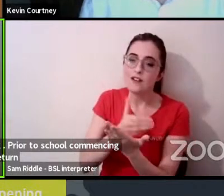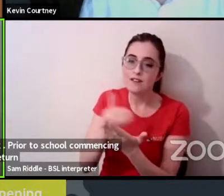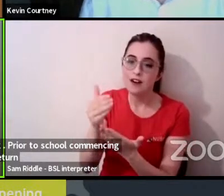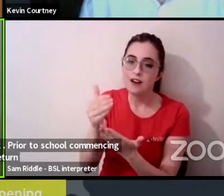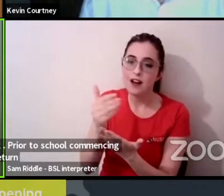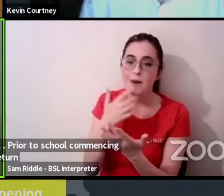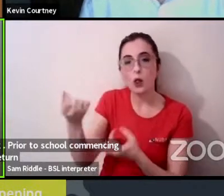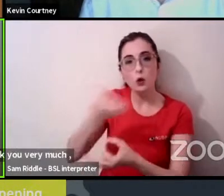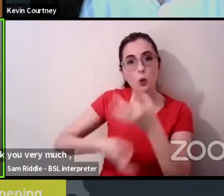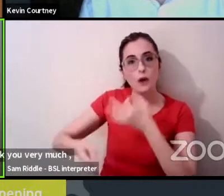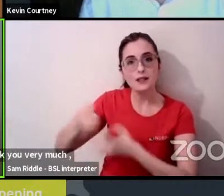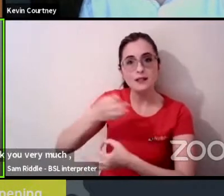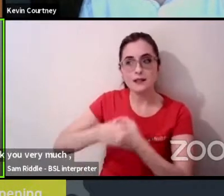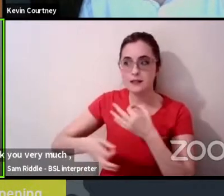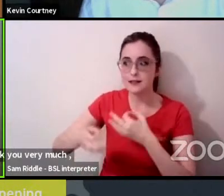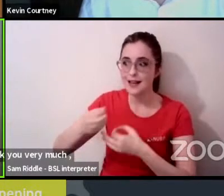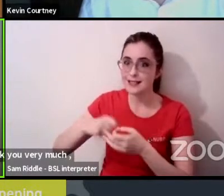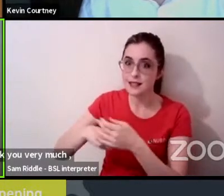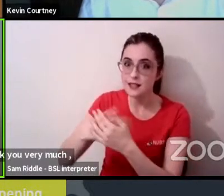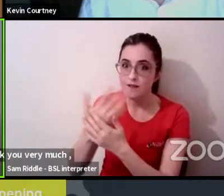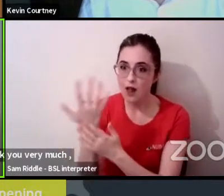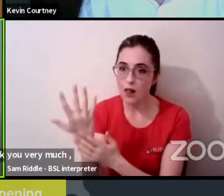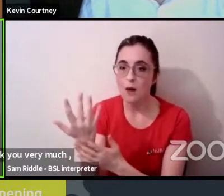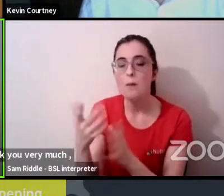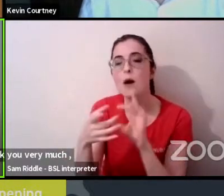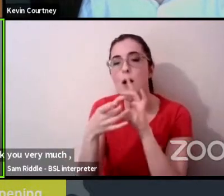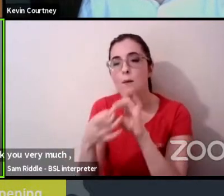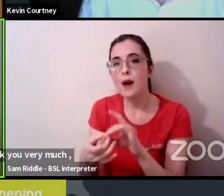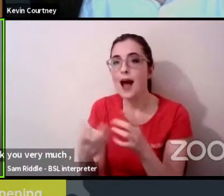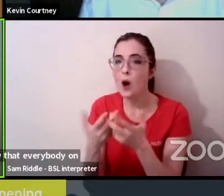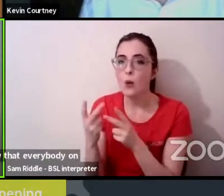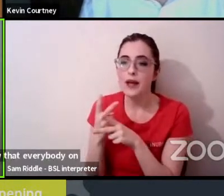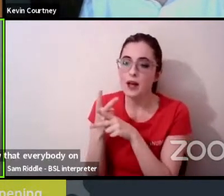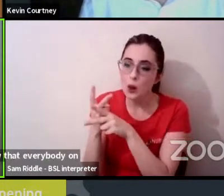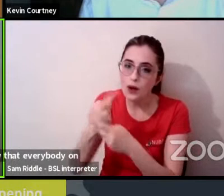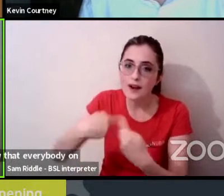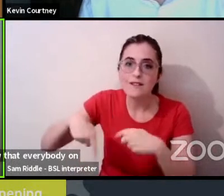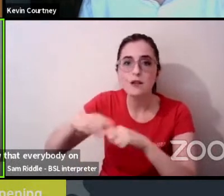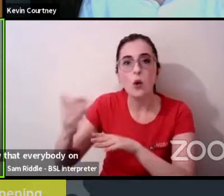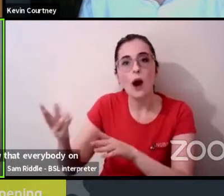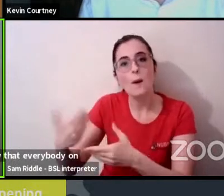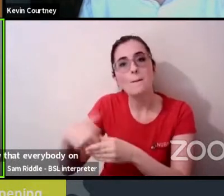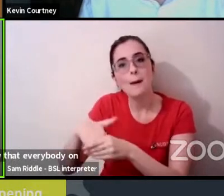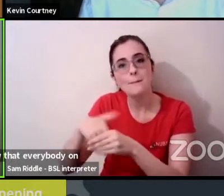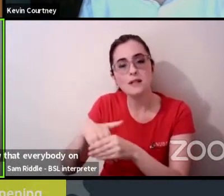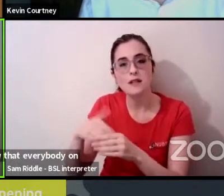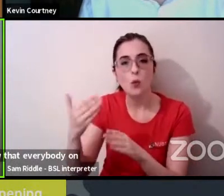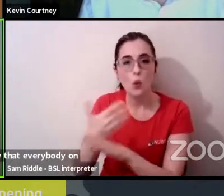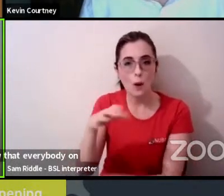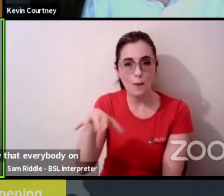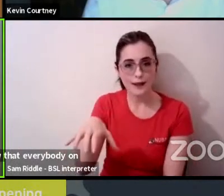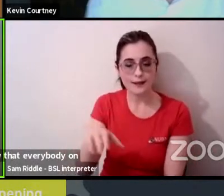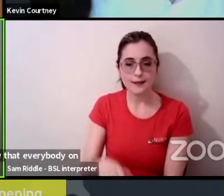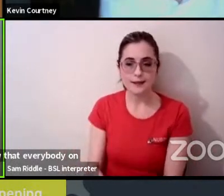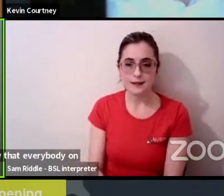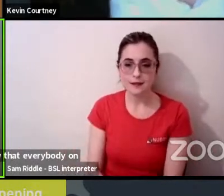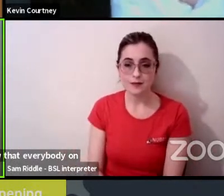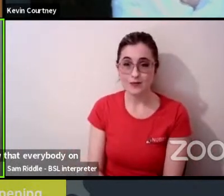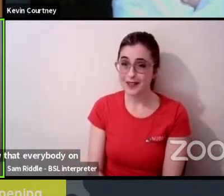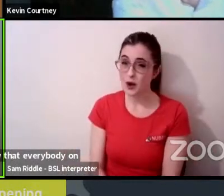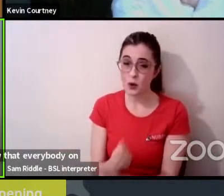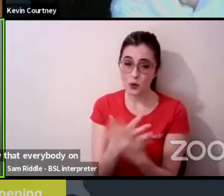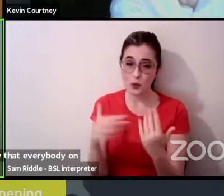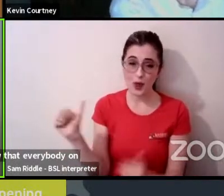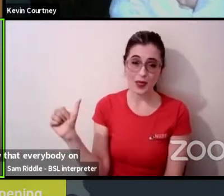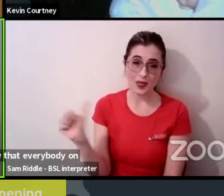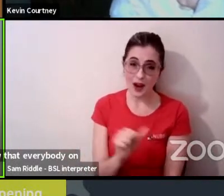those questions as they unfold around looking after all our members in workplaces. We had several thousand people